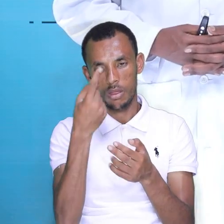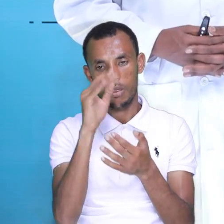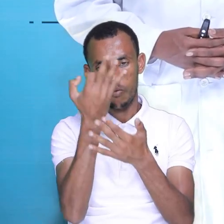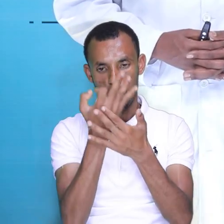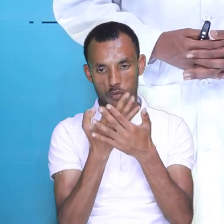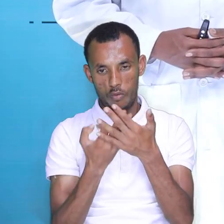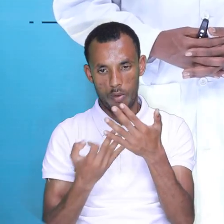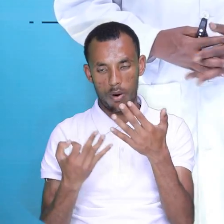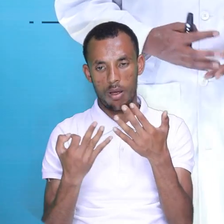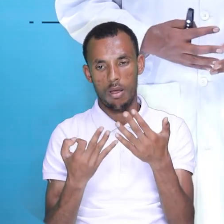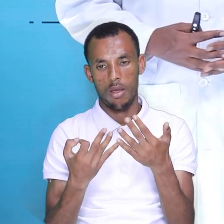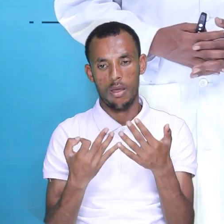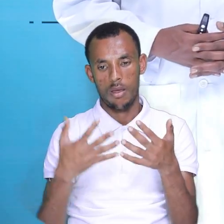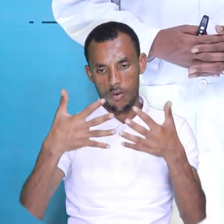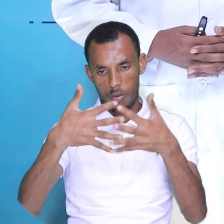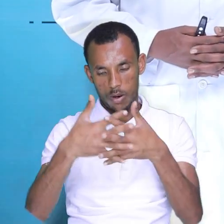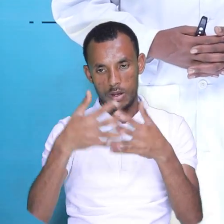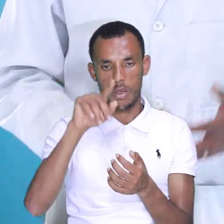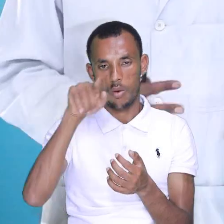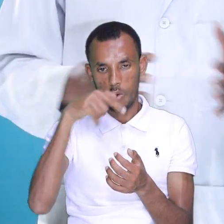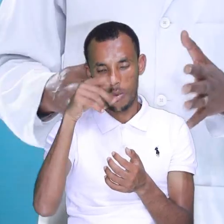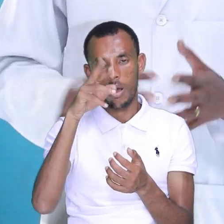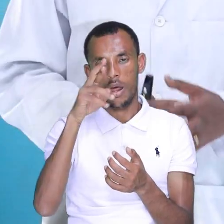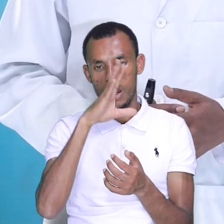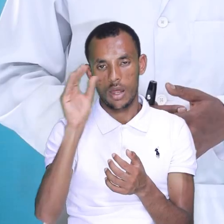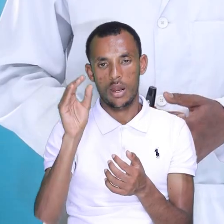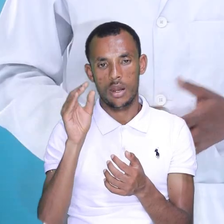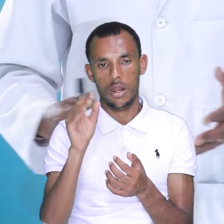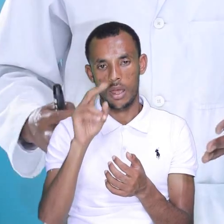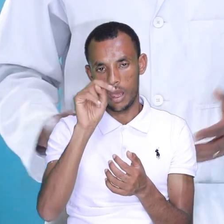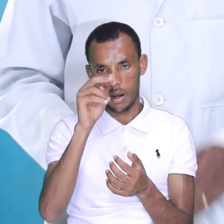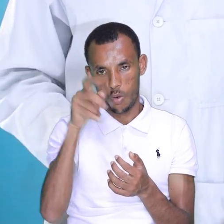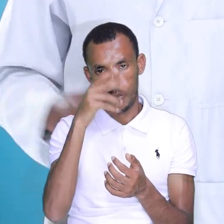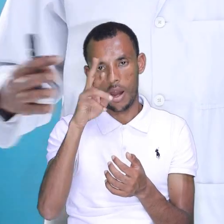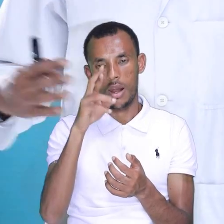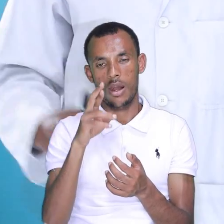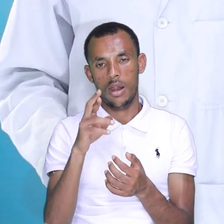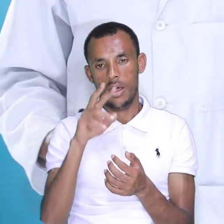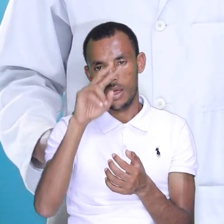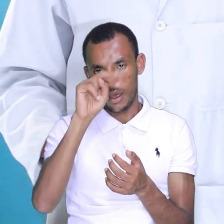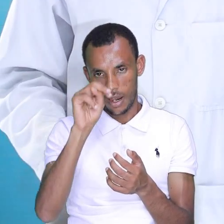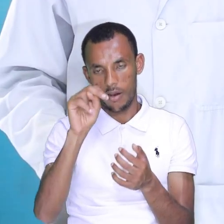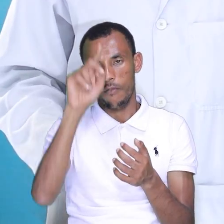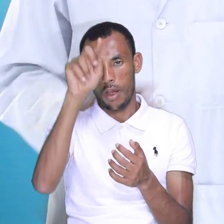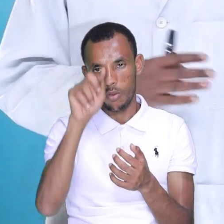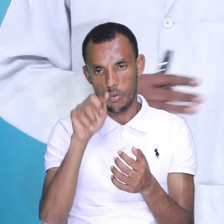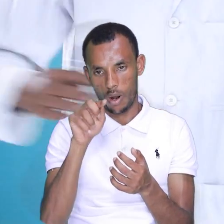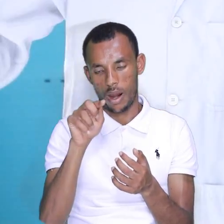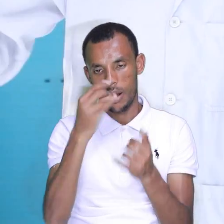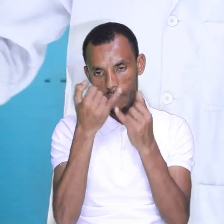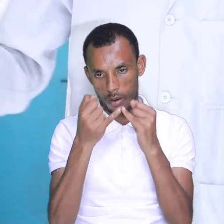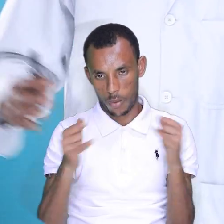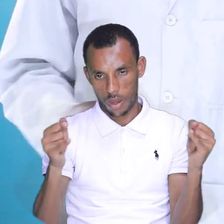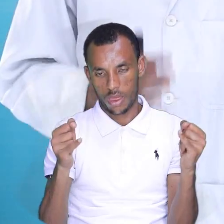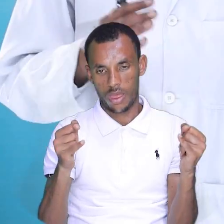formula, the combination of n, r, says that n factorial divided